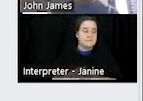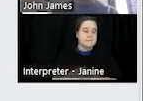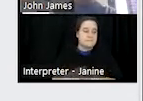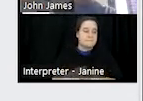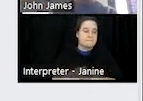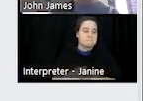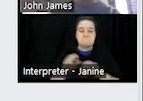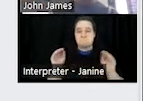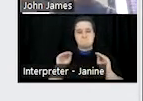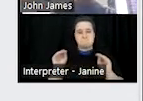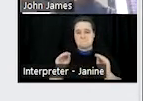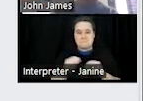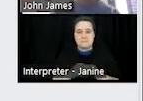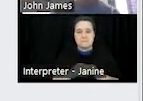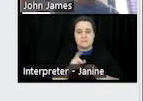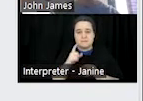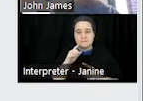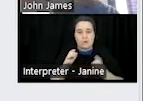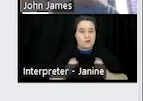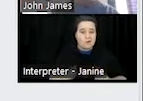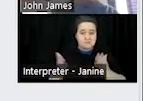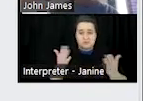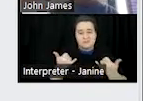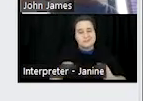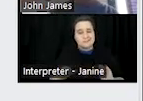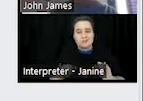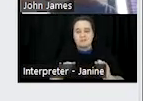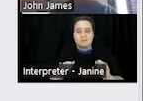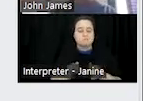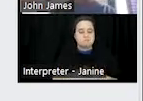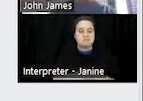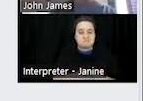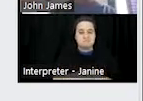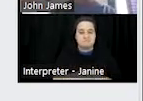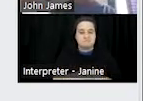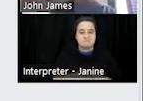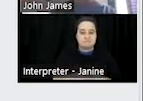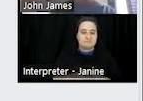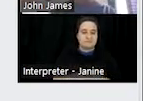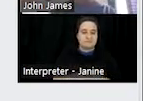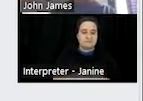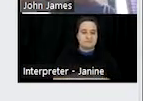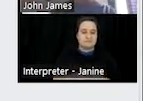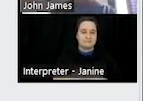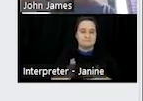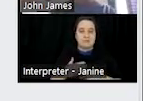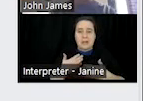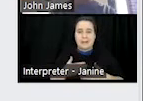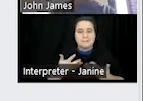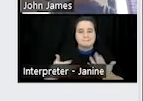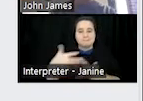nothing's changed in terms of customer service. I'm happy to be around people